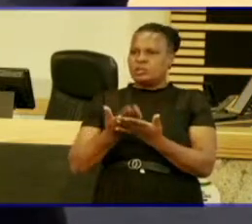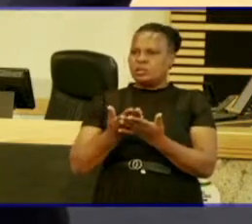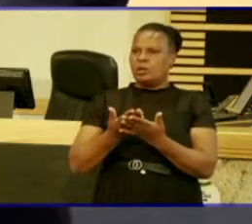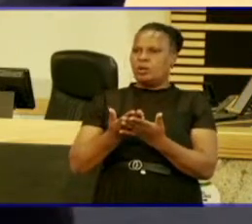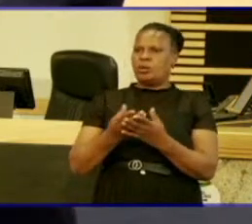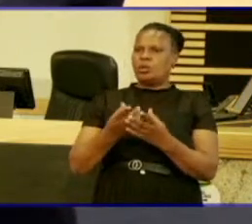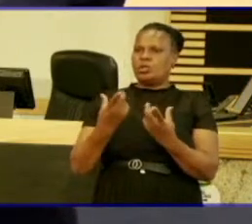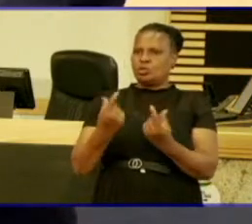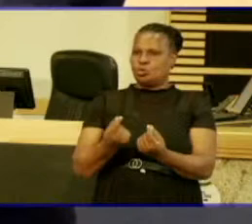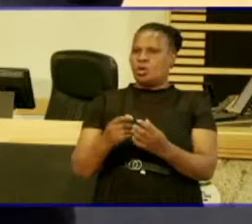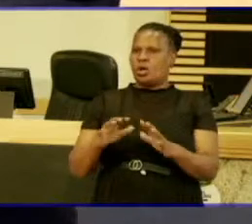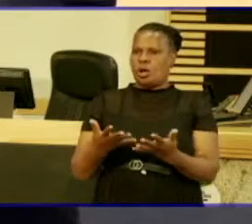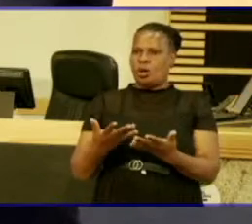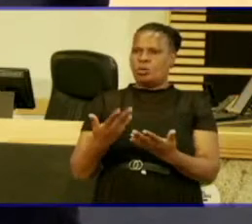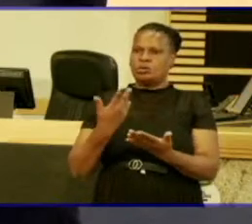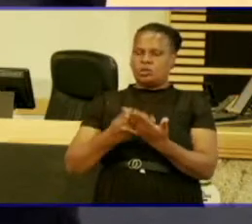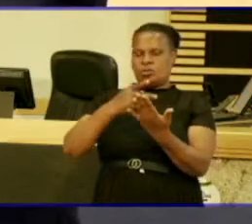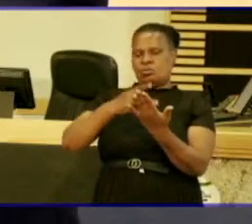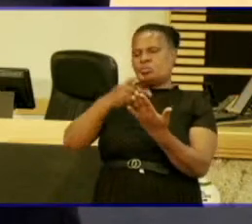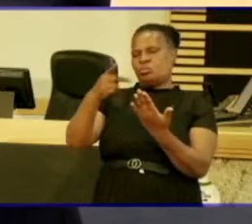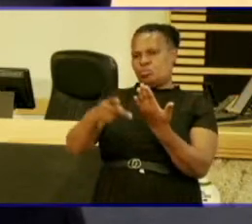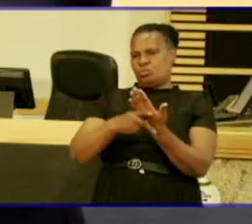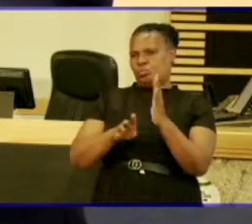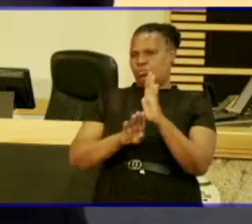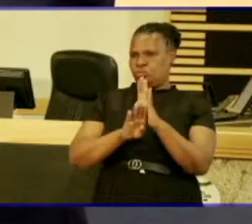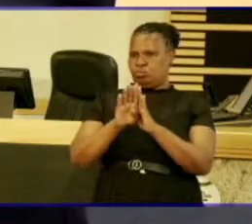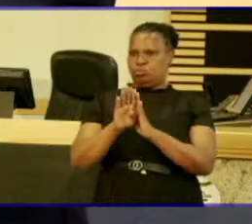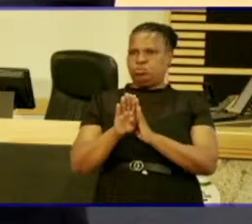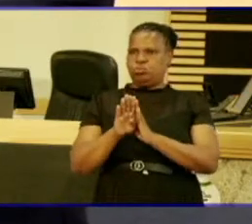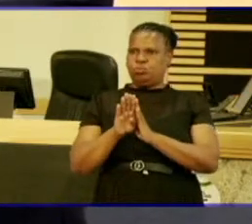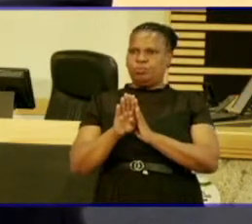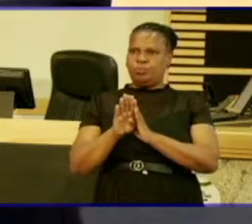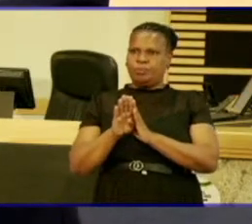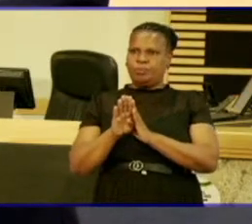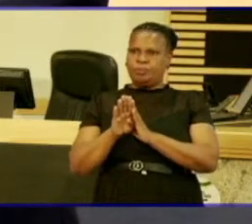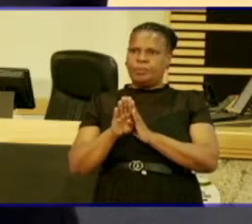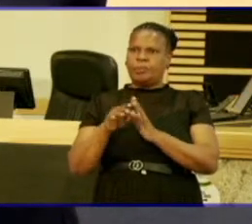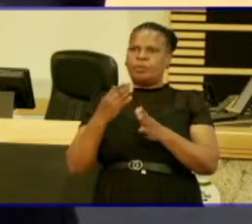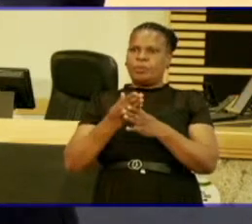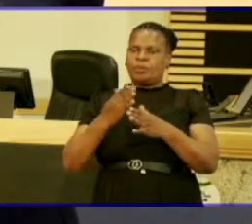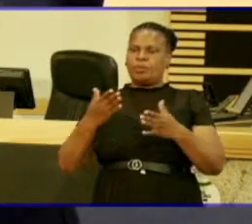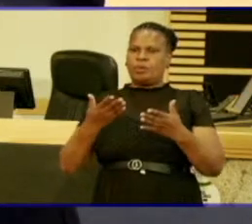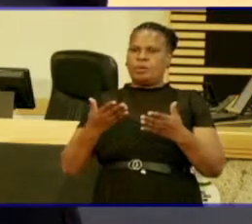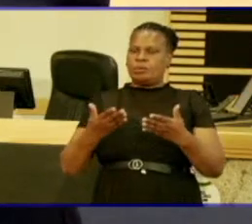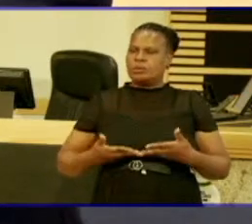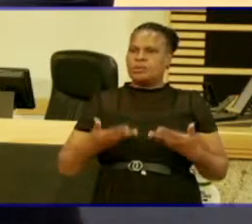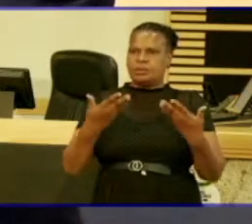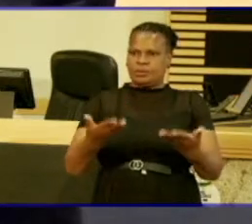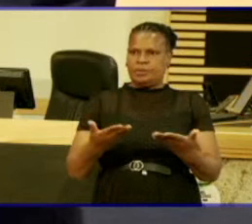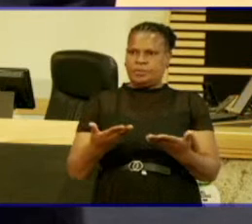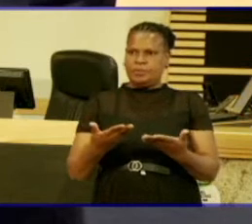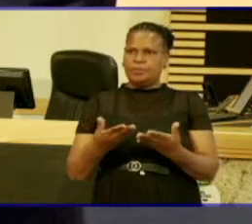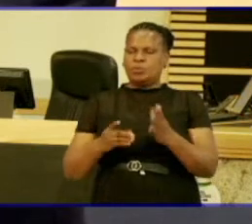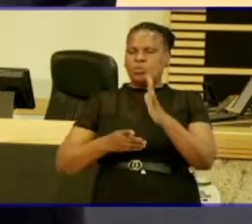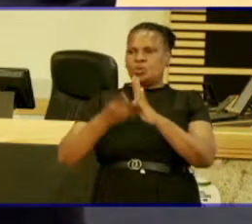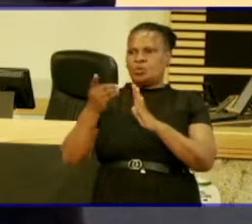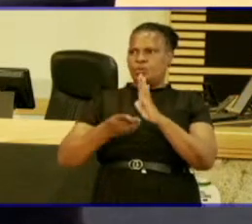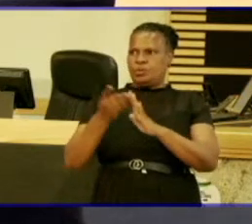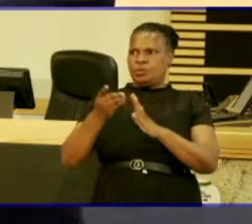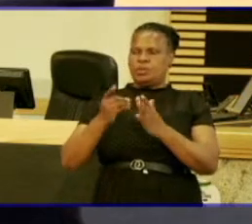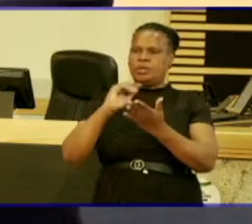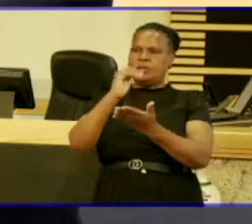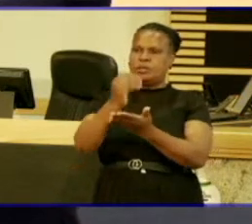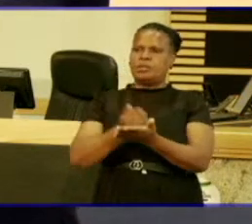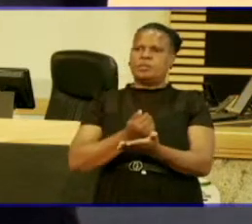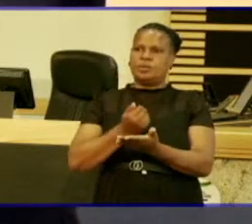of infrastructure projects. Another challenge is the reorientation of the public service towards the imperatives of the developmental state,